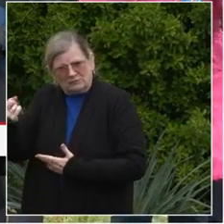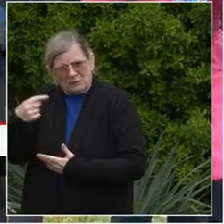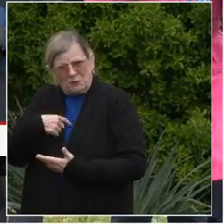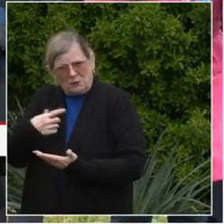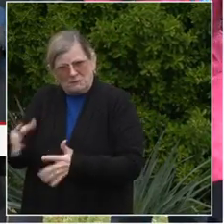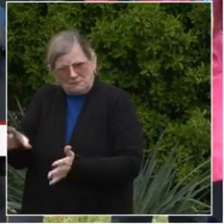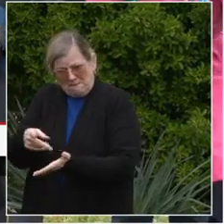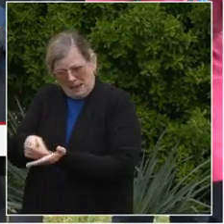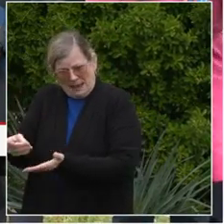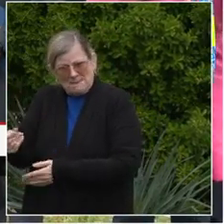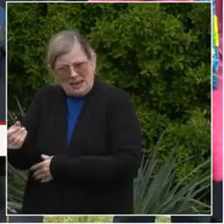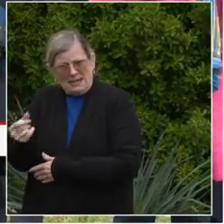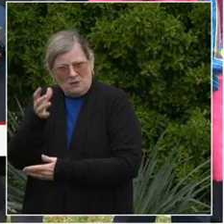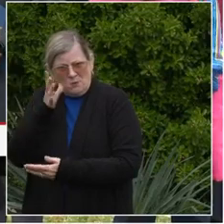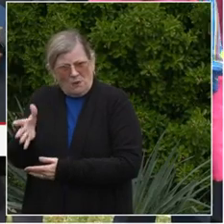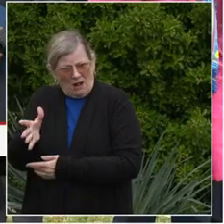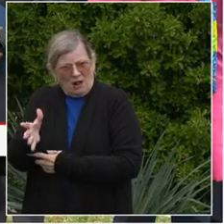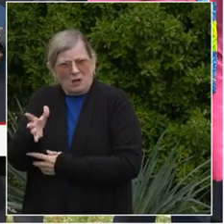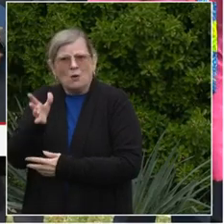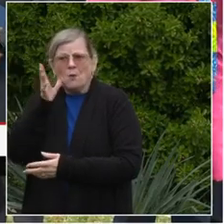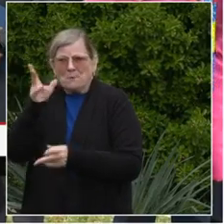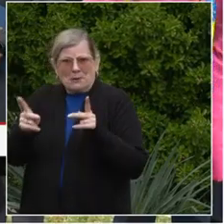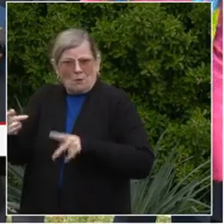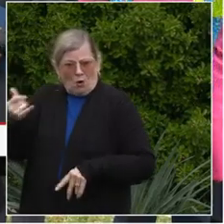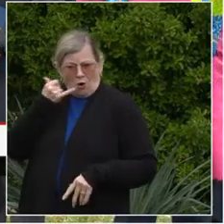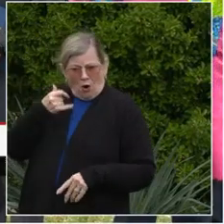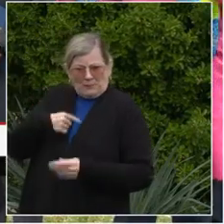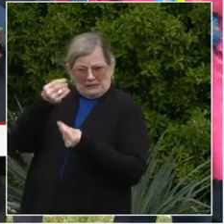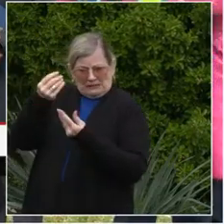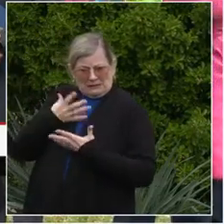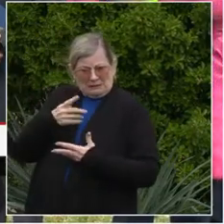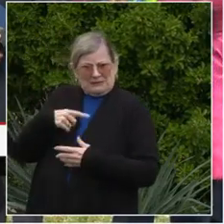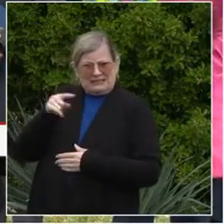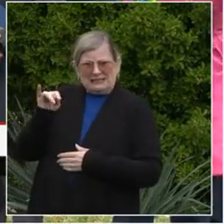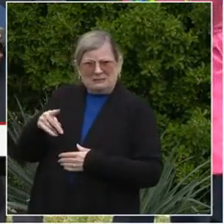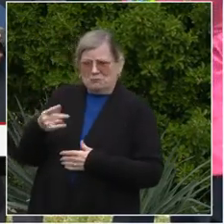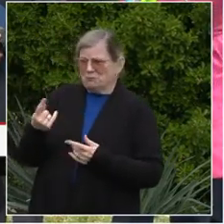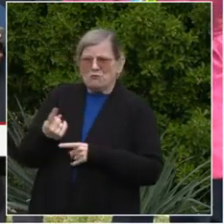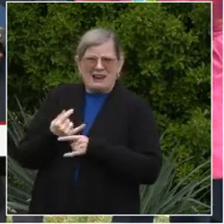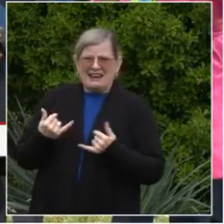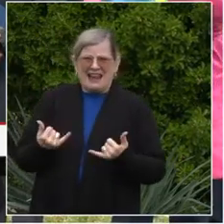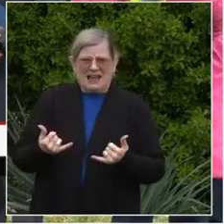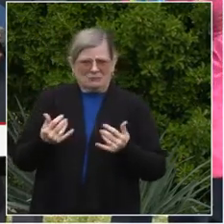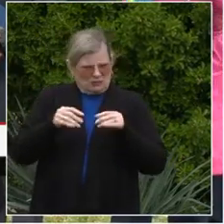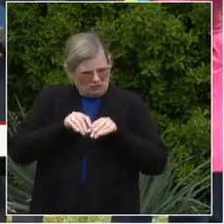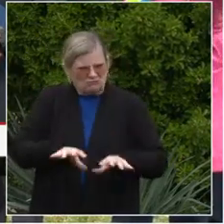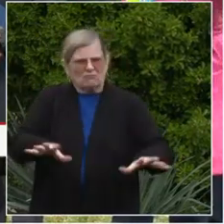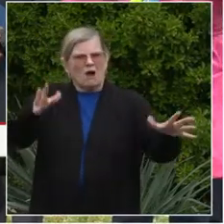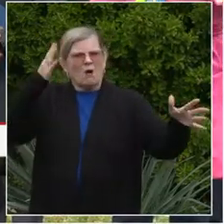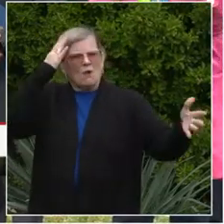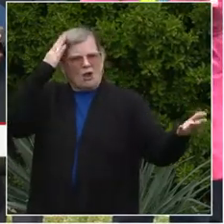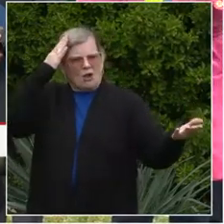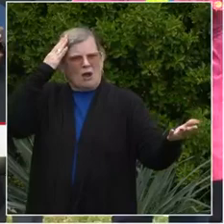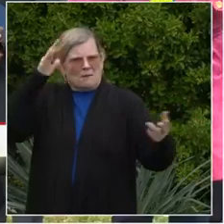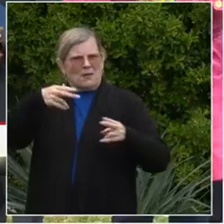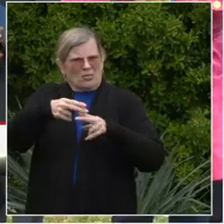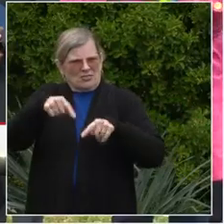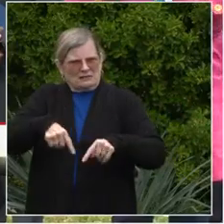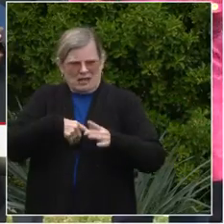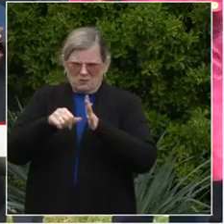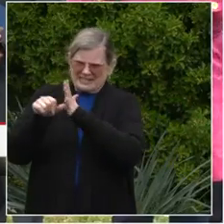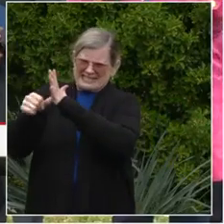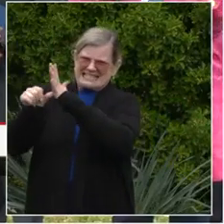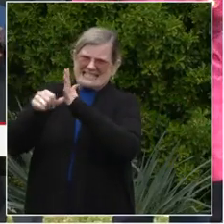pay out money. People do call information in. I think one of the things that's not widely known in community, which is why I wanted to reinforce